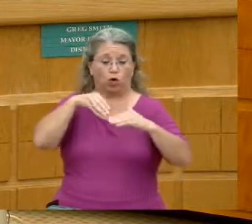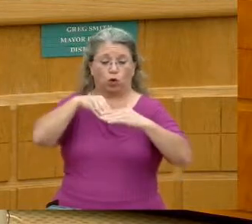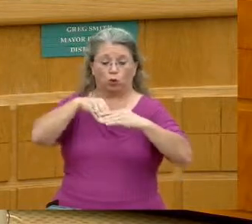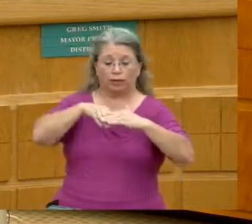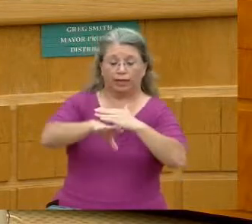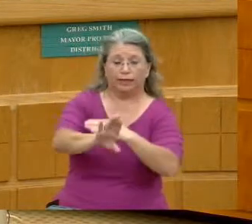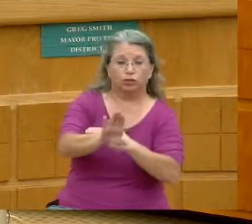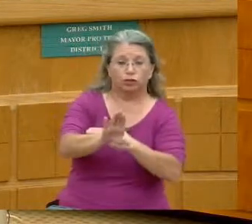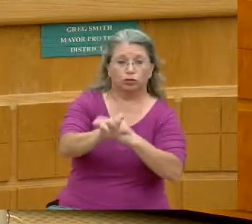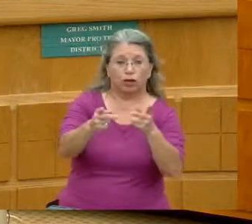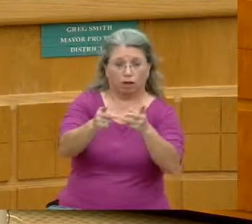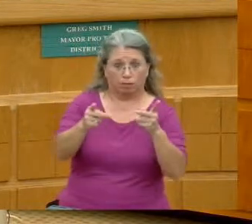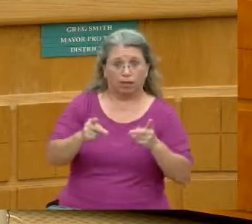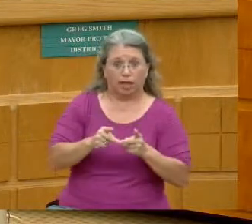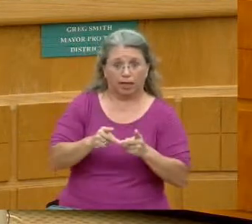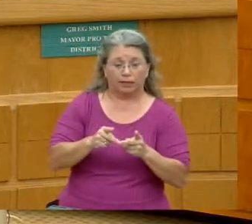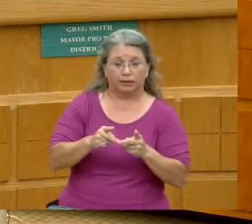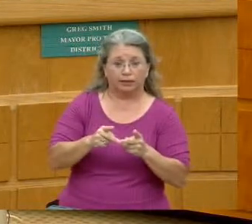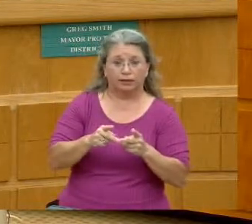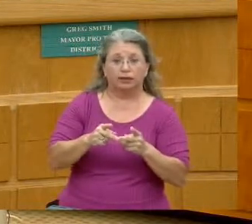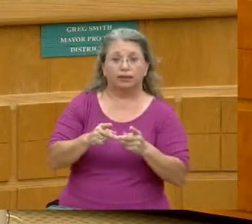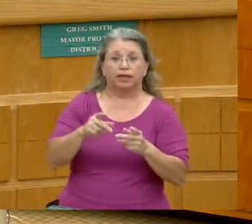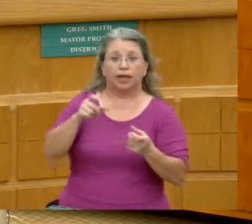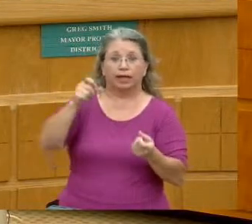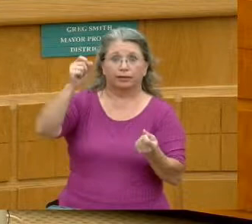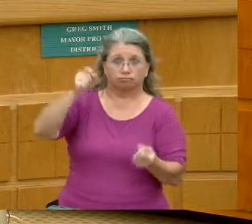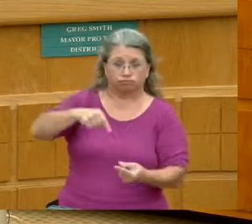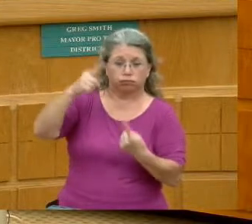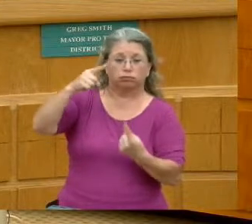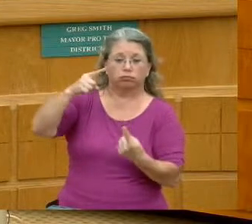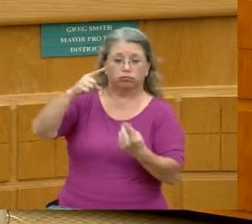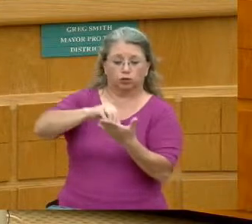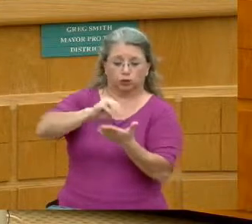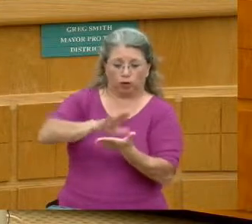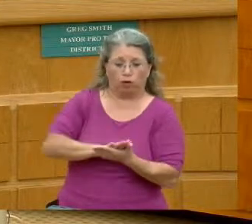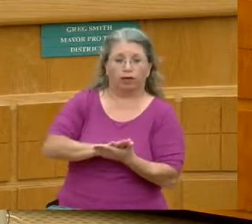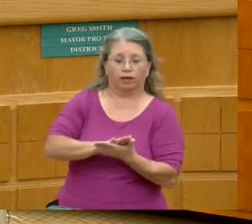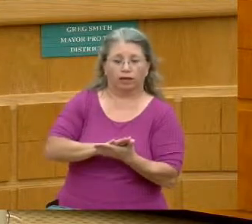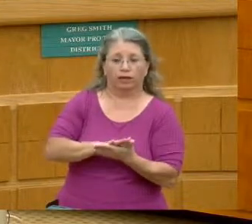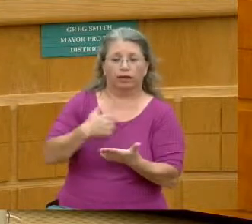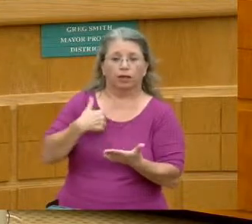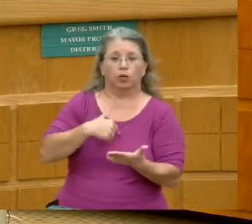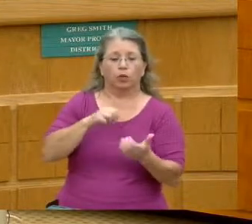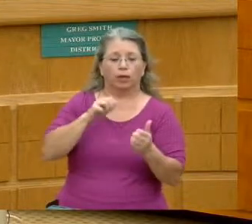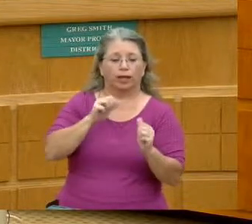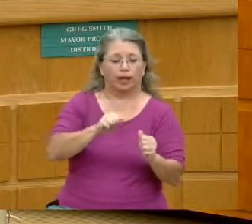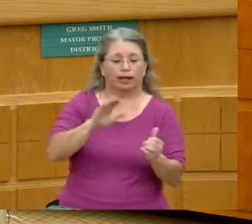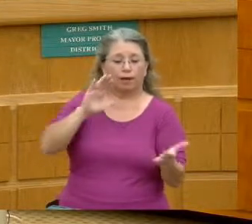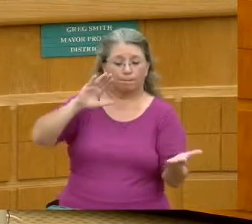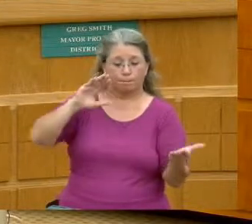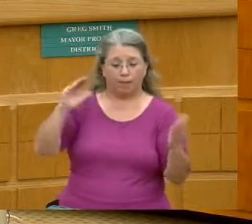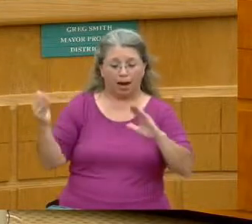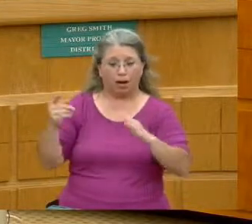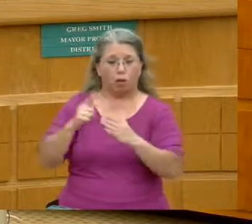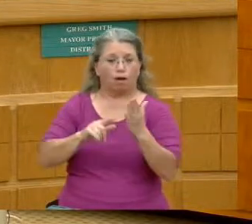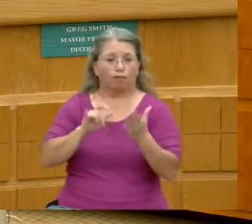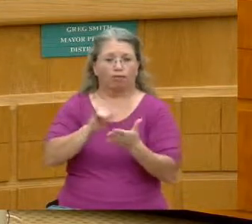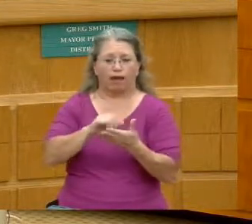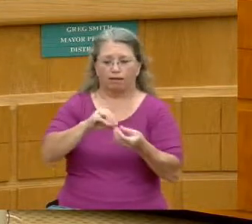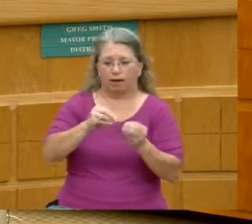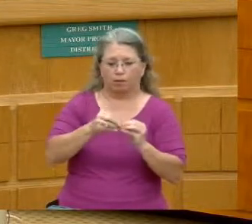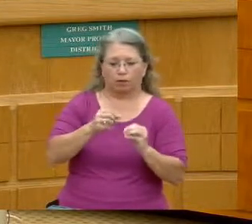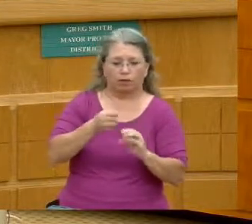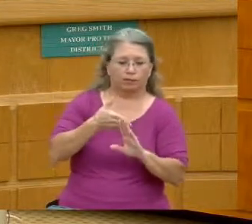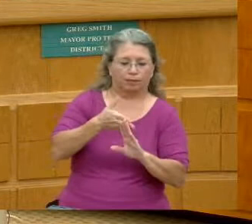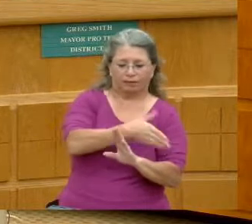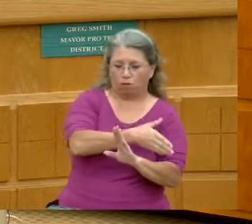occur across the periods of time. And that way we can compare to what it was like before and get this metric.